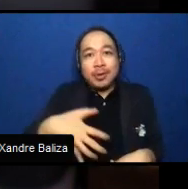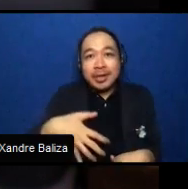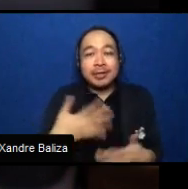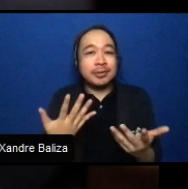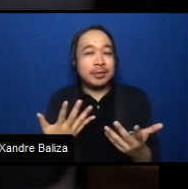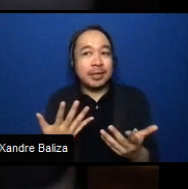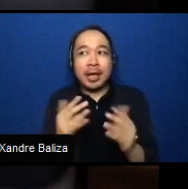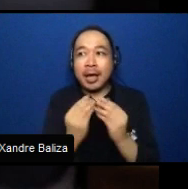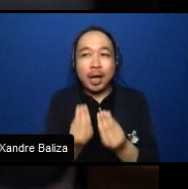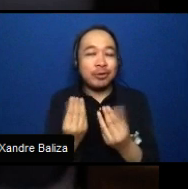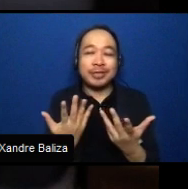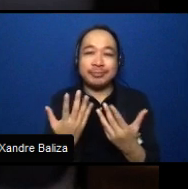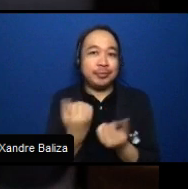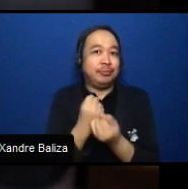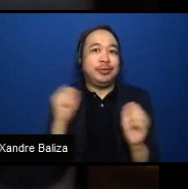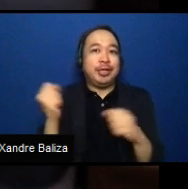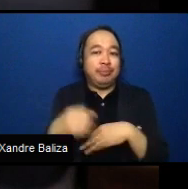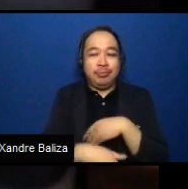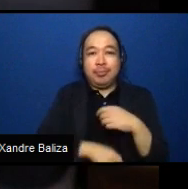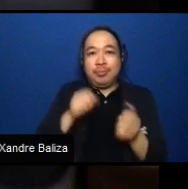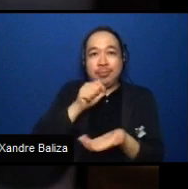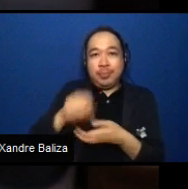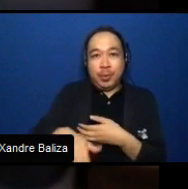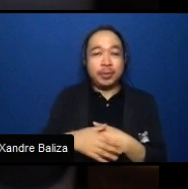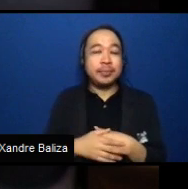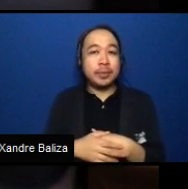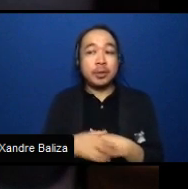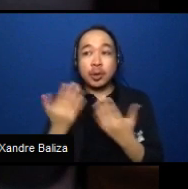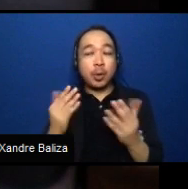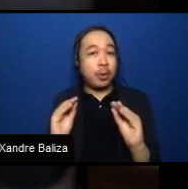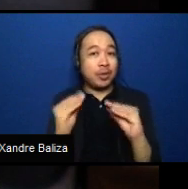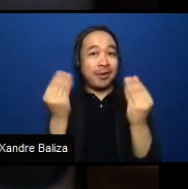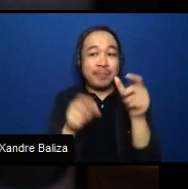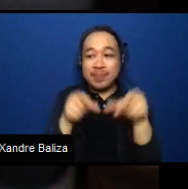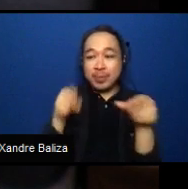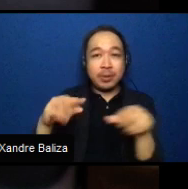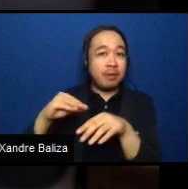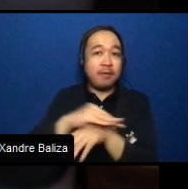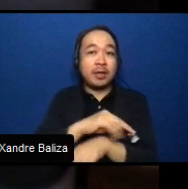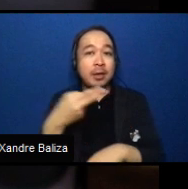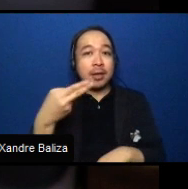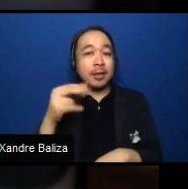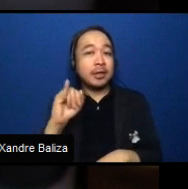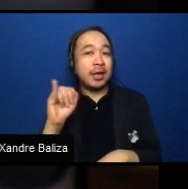abortion. Young key population affected by HIV are experiencing disruption in assessing HIV prevention